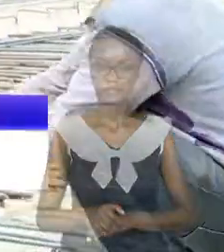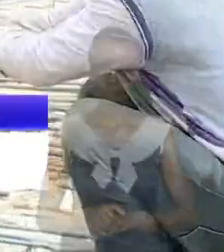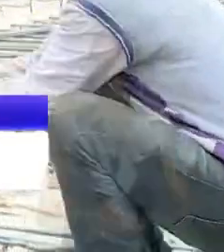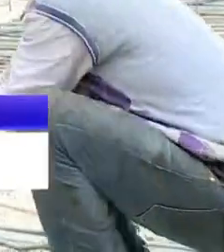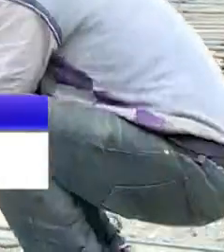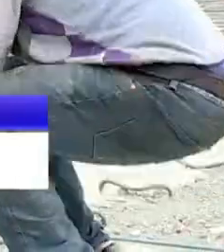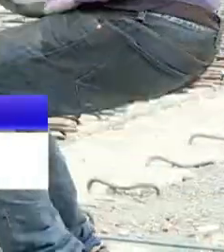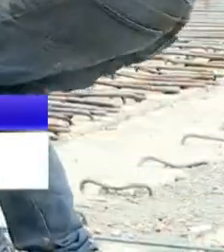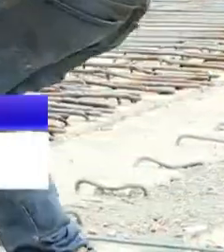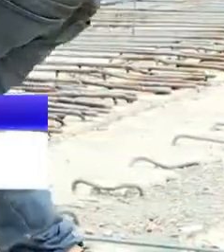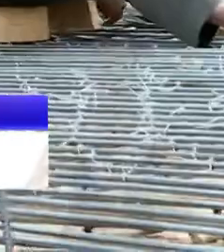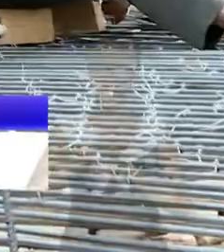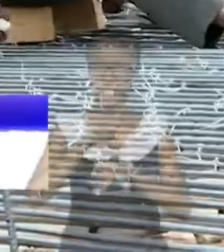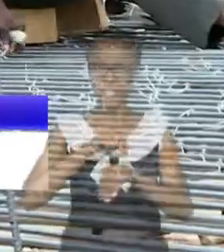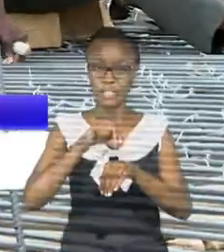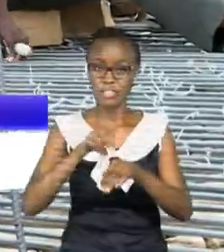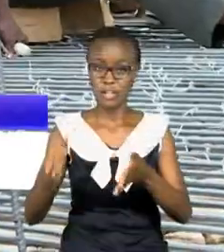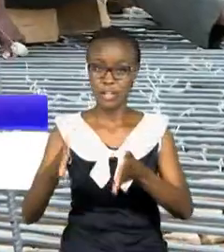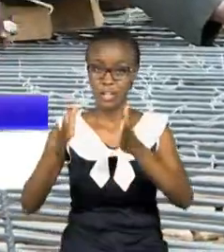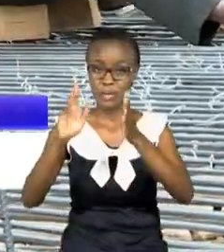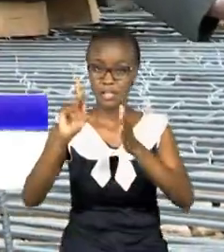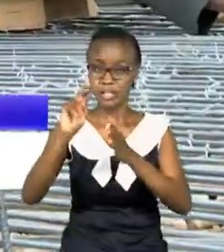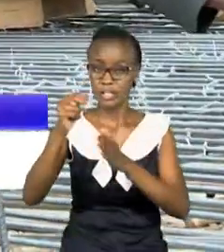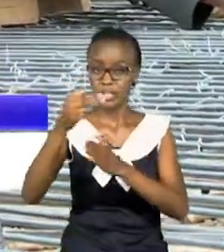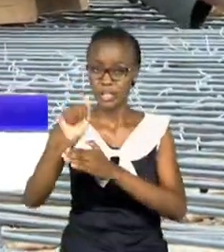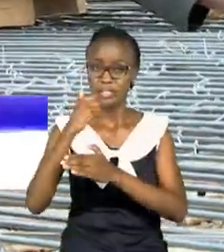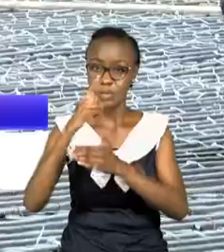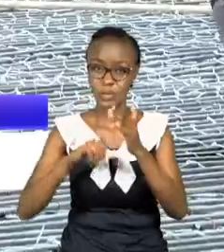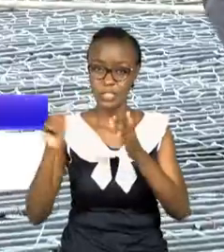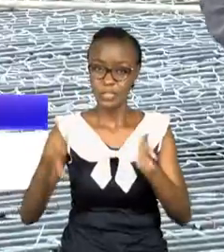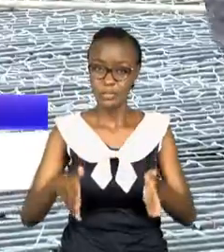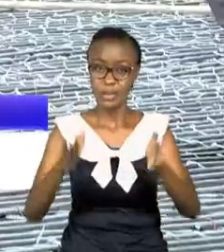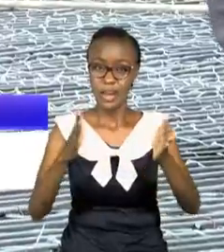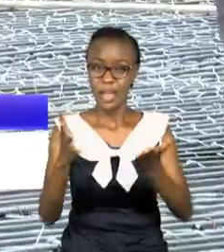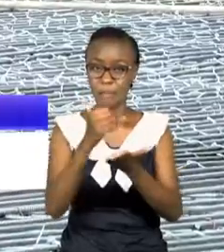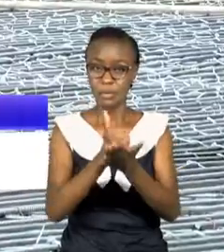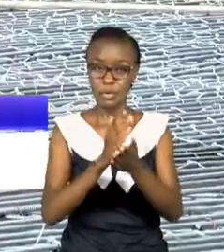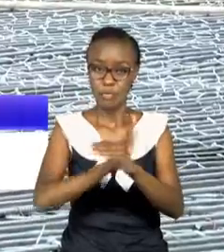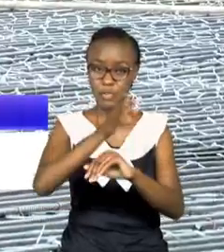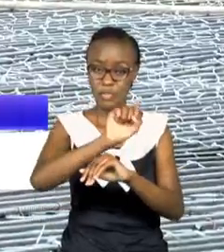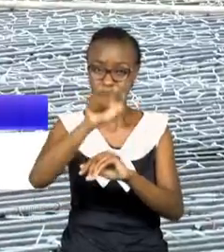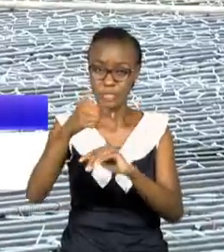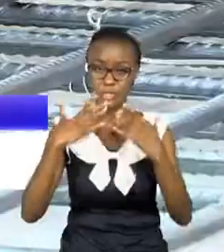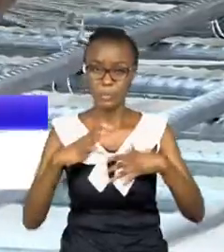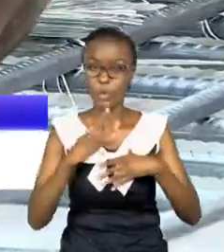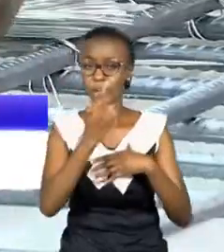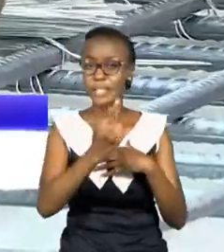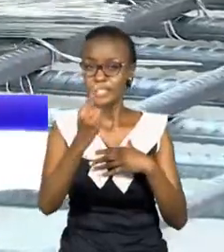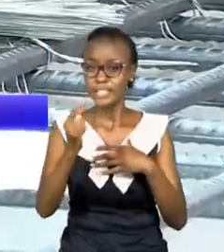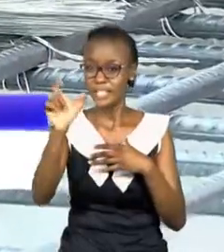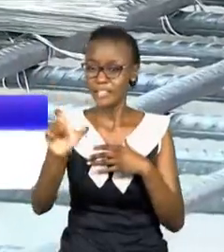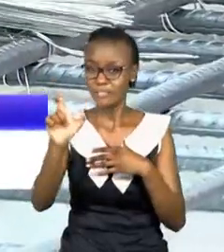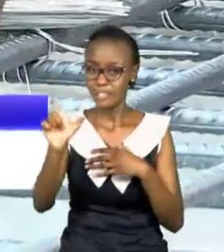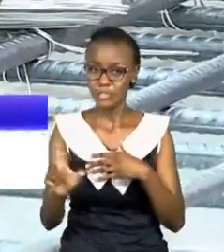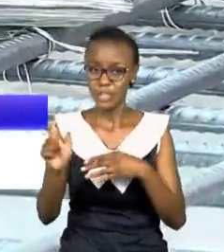According to the Kenya National Highway Authority, KENHA, the Nairobi Expressway has employed over 5,000 people, where each individual is